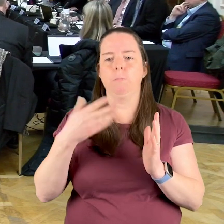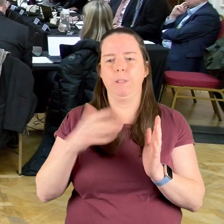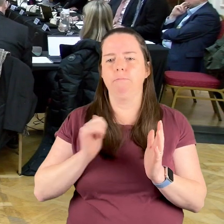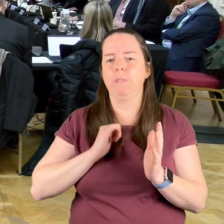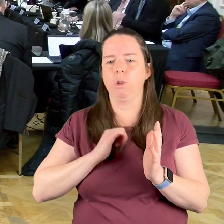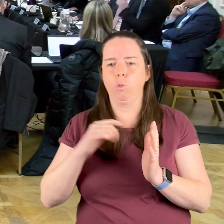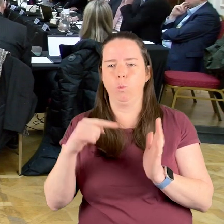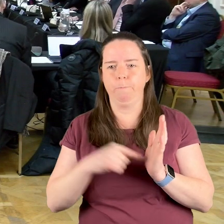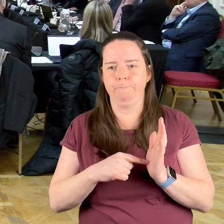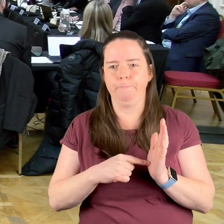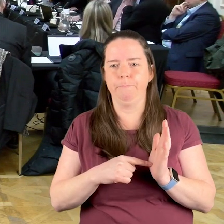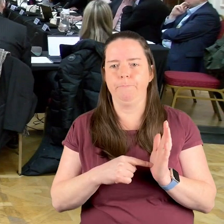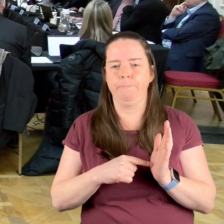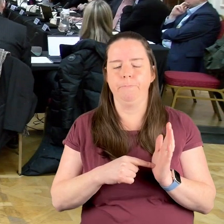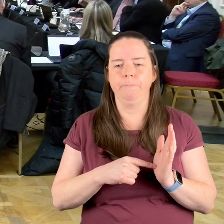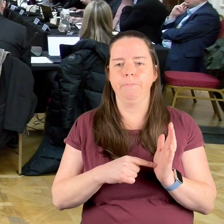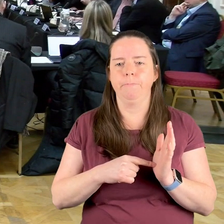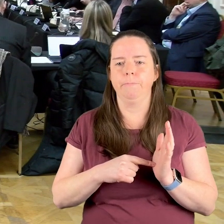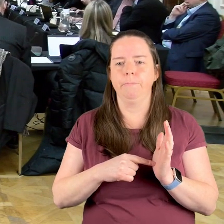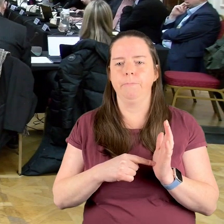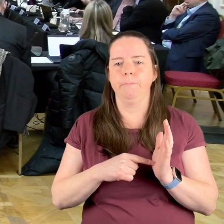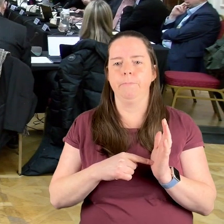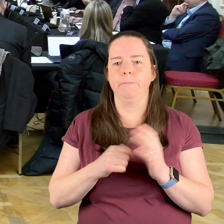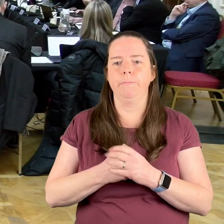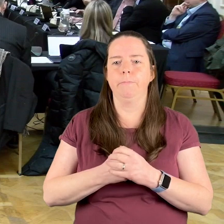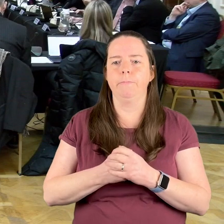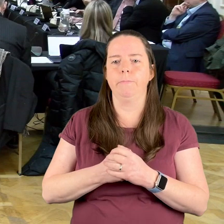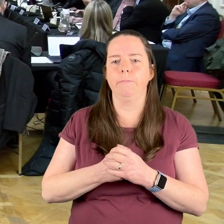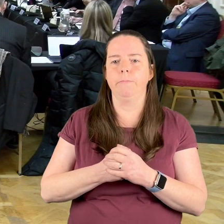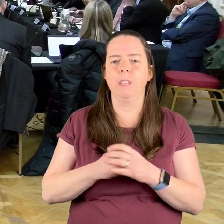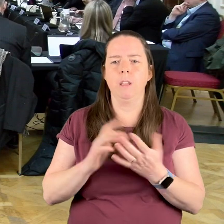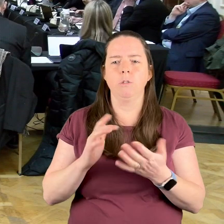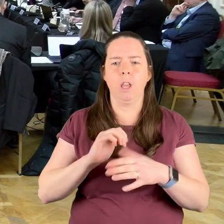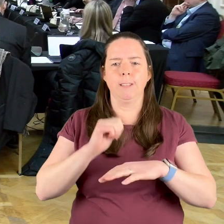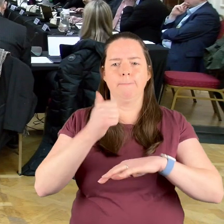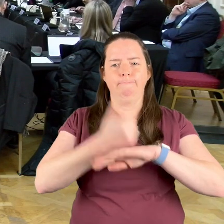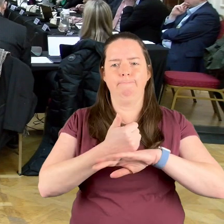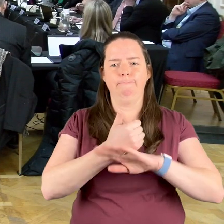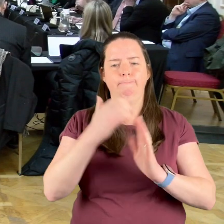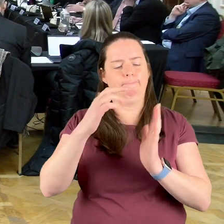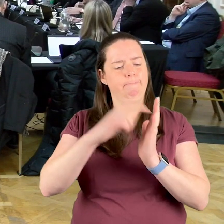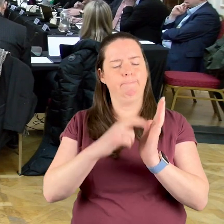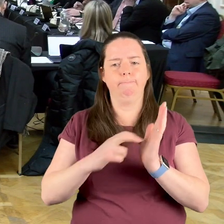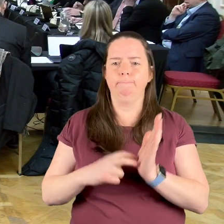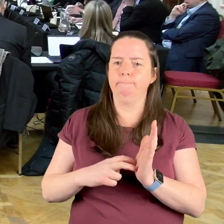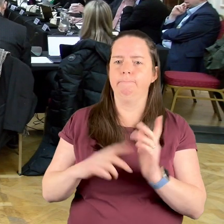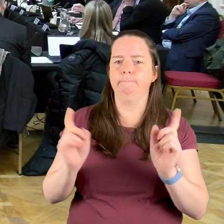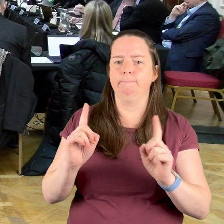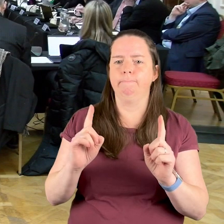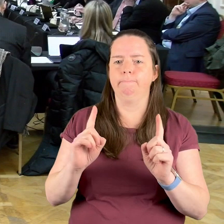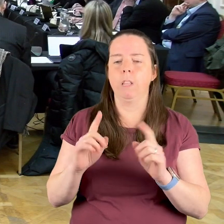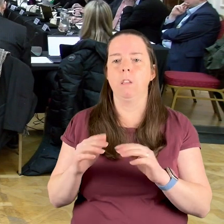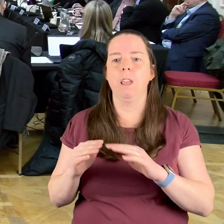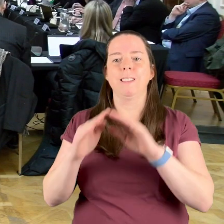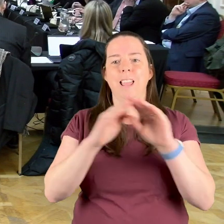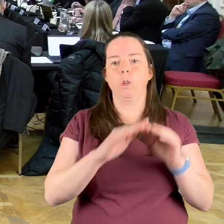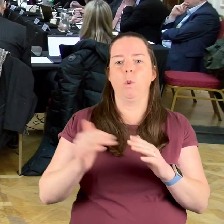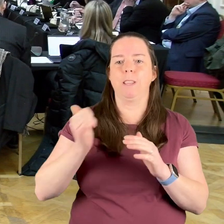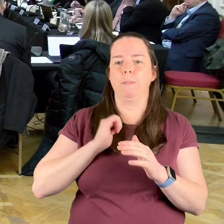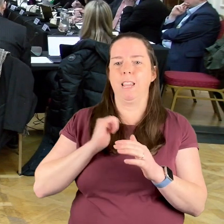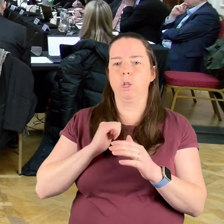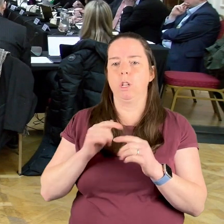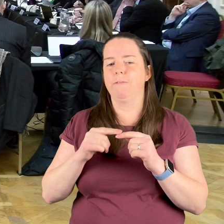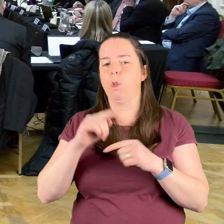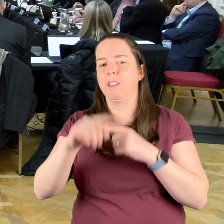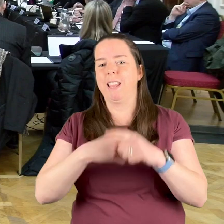So I'll assume people have had a chance to read it. It does set out, for those of you who haven't, the national expectations for the coming year. Of